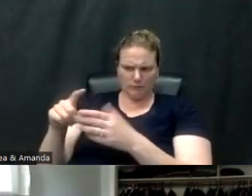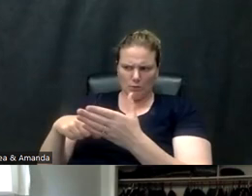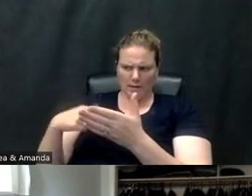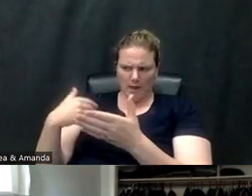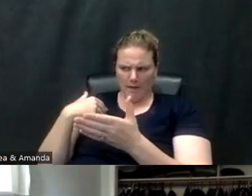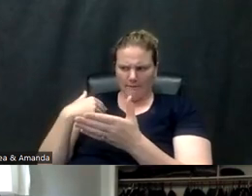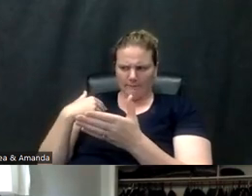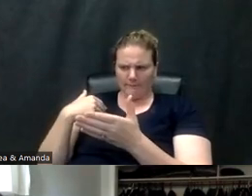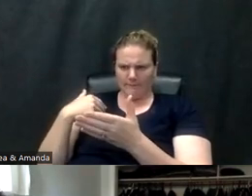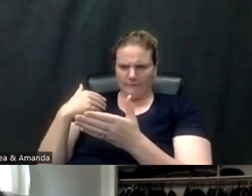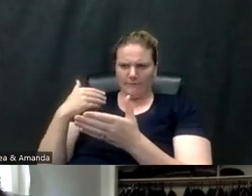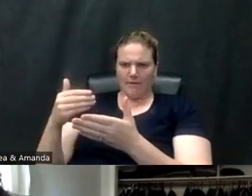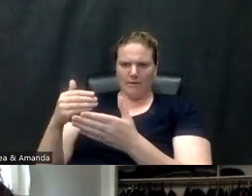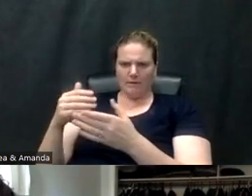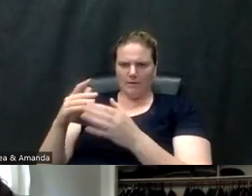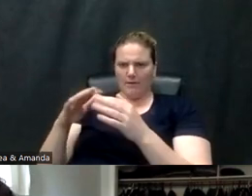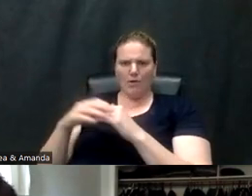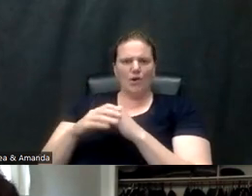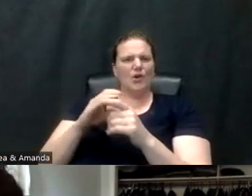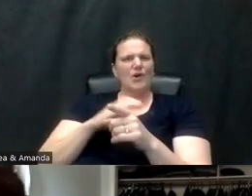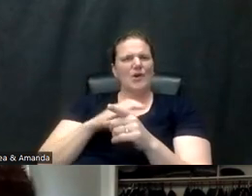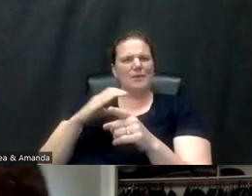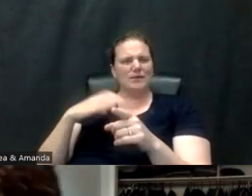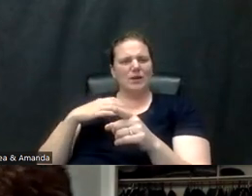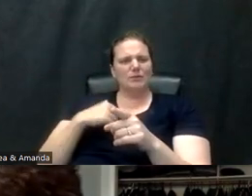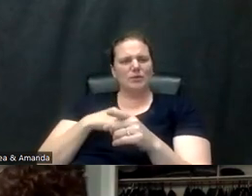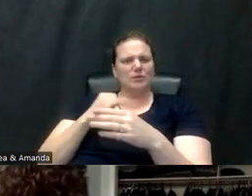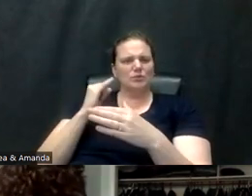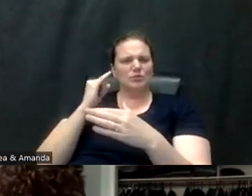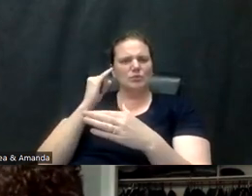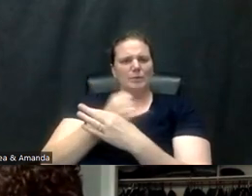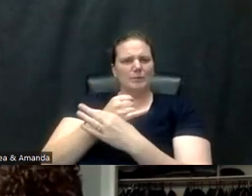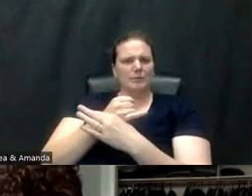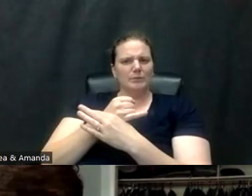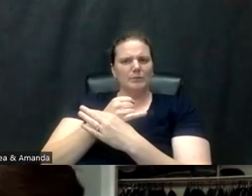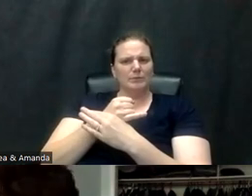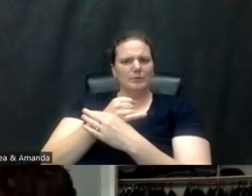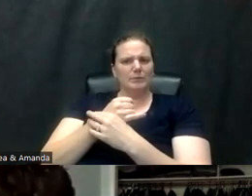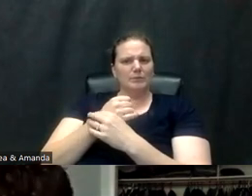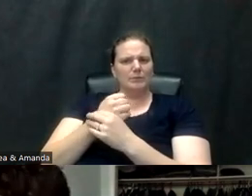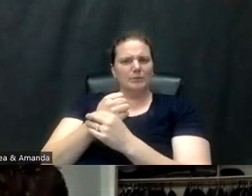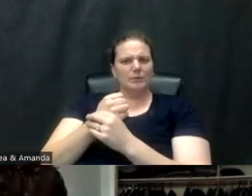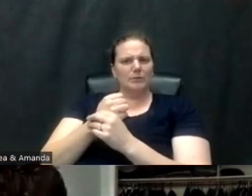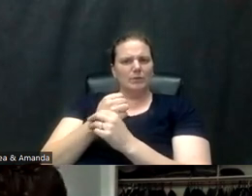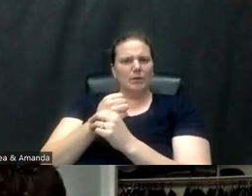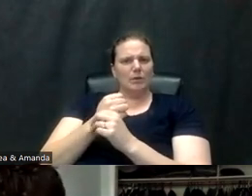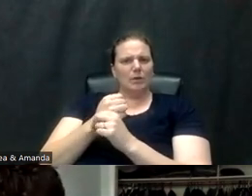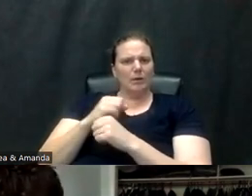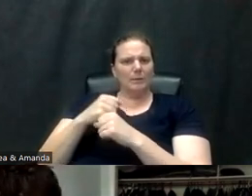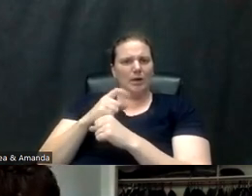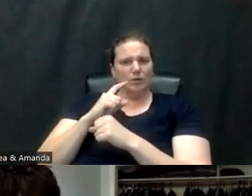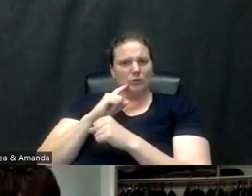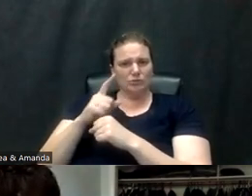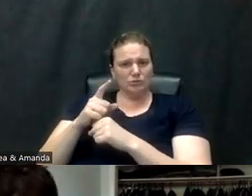there, because I know that came up in their last meeting. Commissioner Sophia, I'm sorry to interrupt you. I just want to make sure that Eric